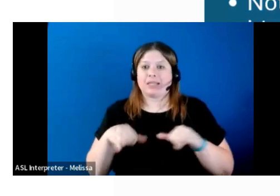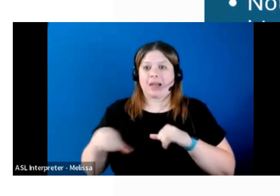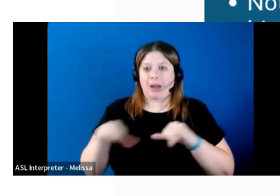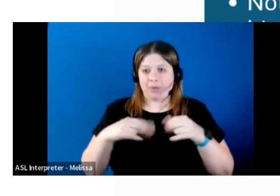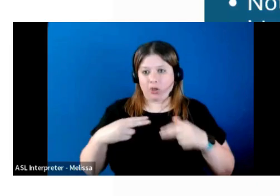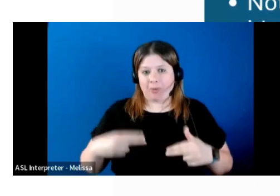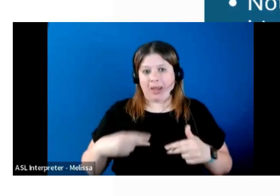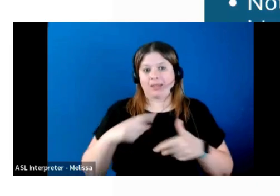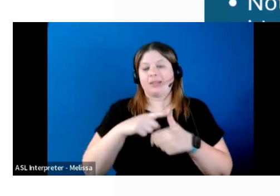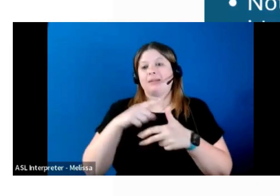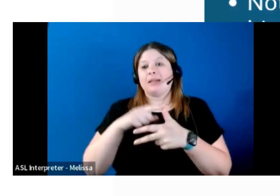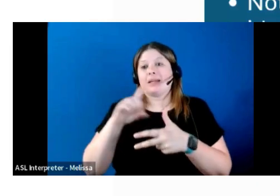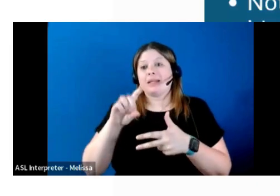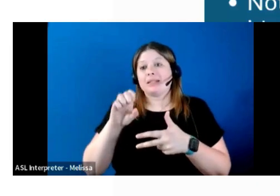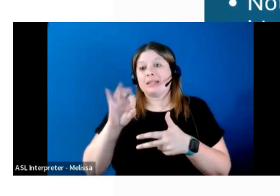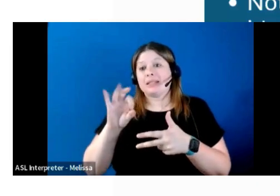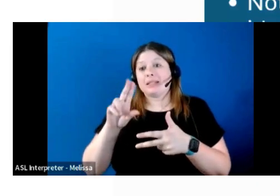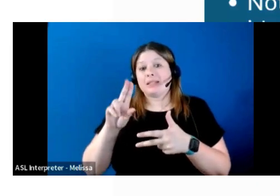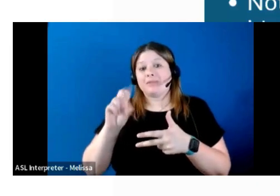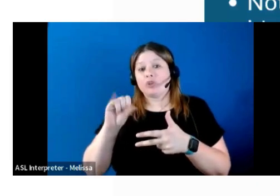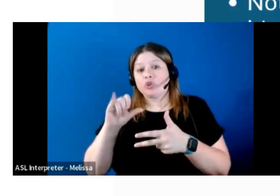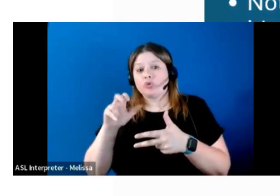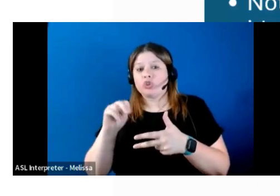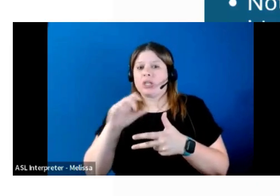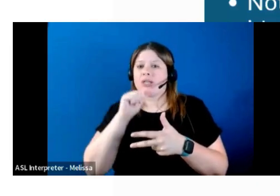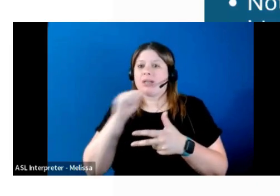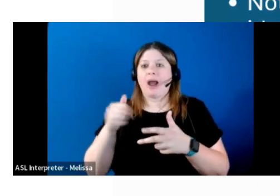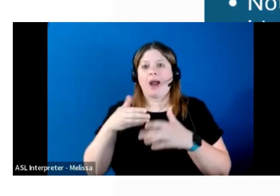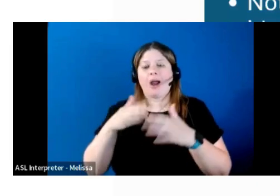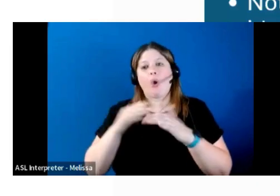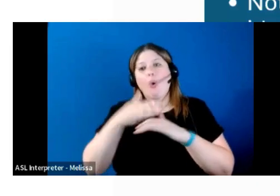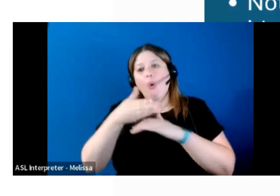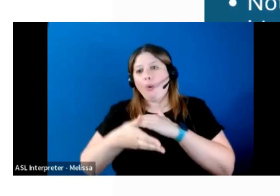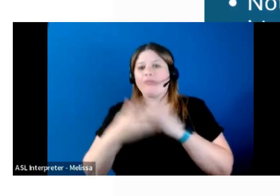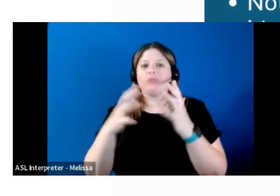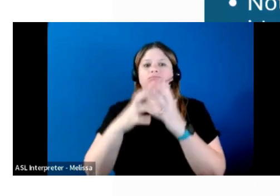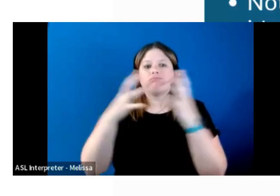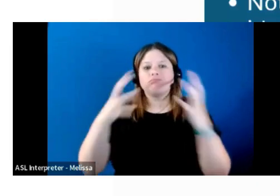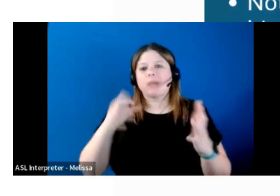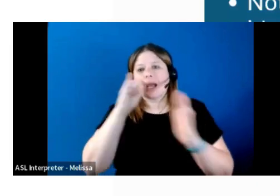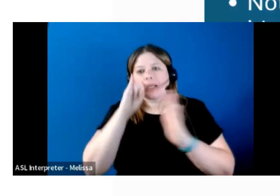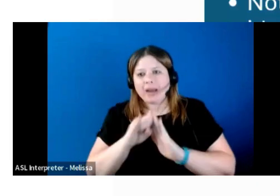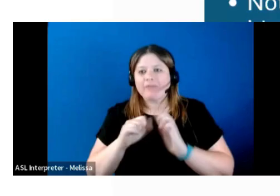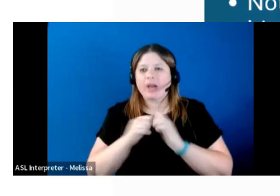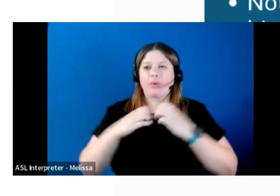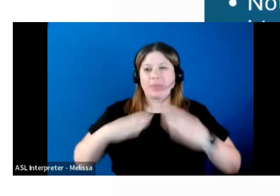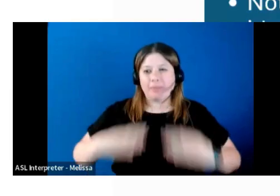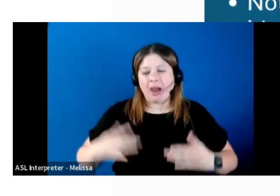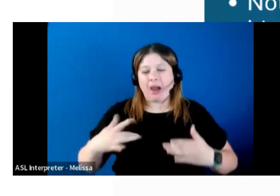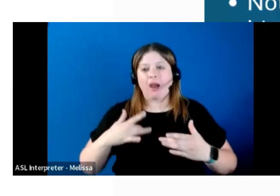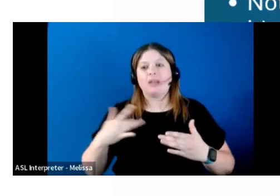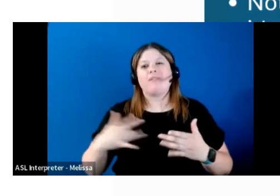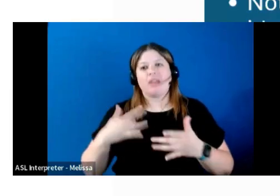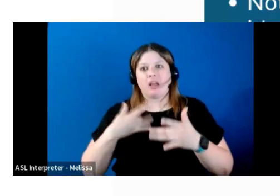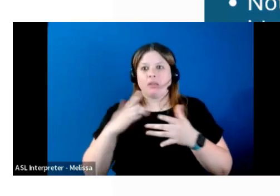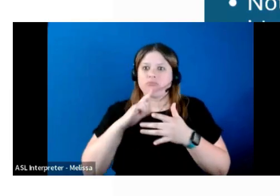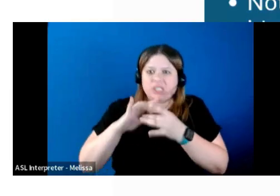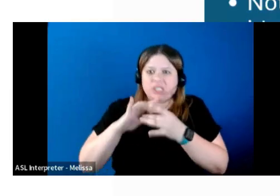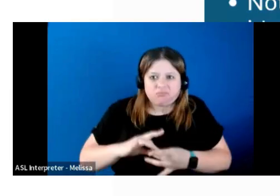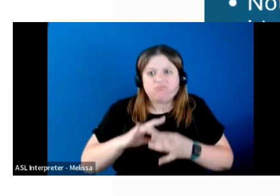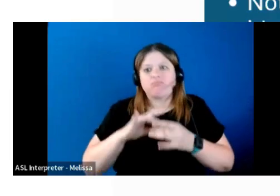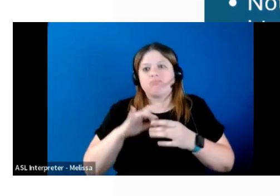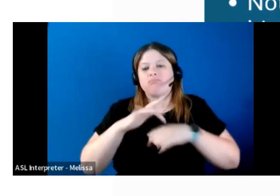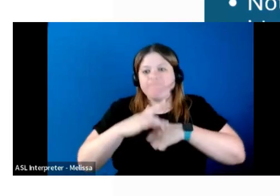about the body. It's the ability to step back from harsh body critical thoughts and notice them without